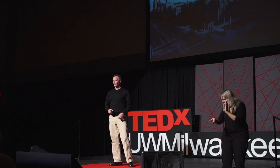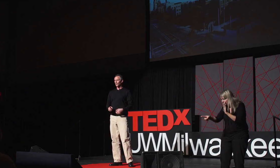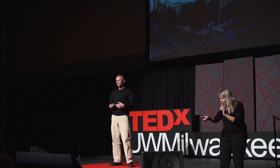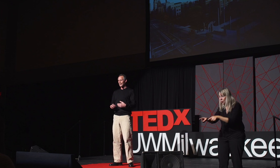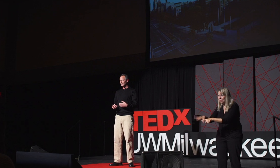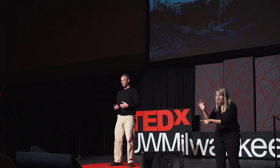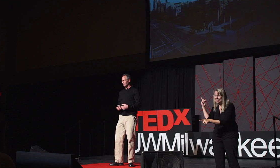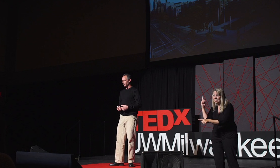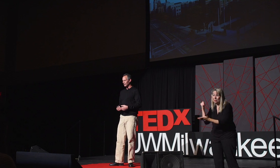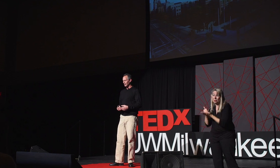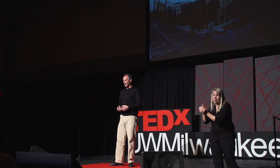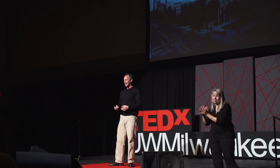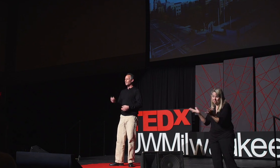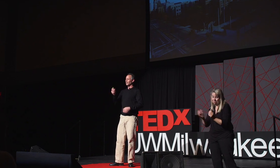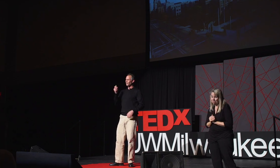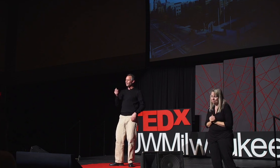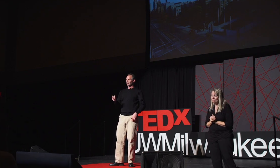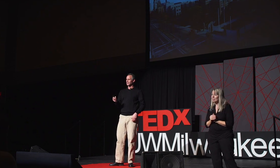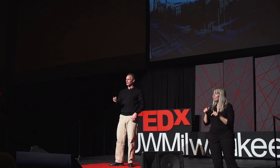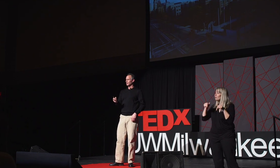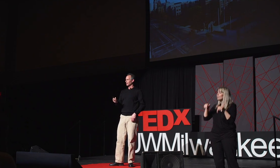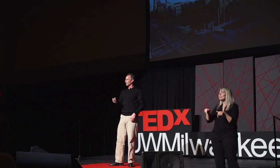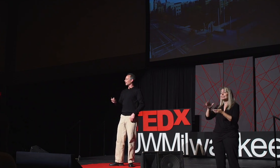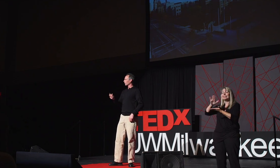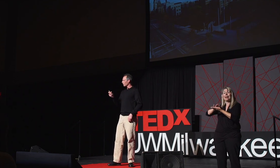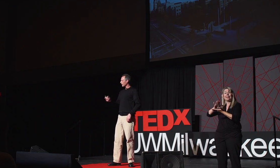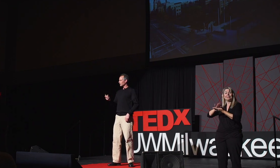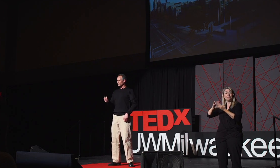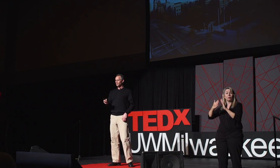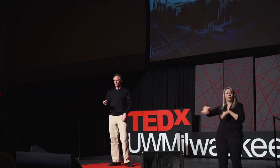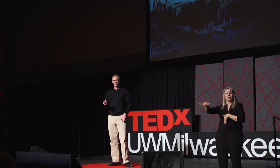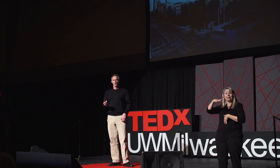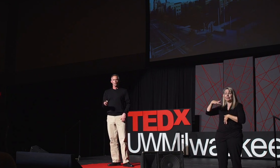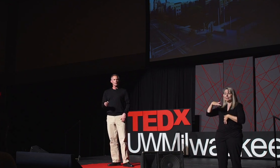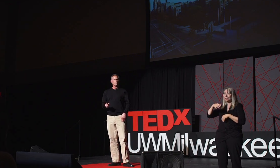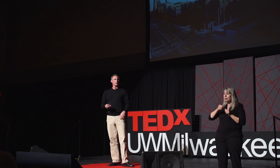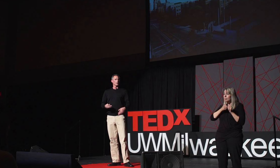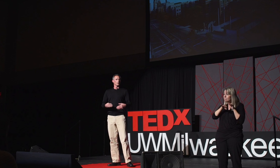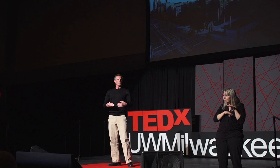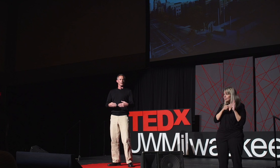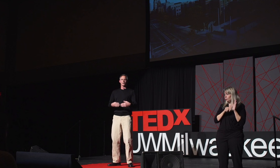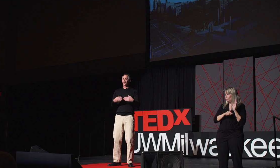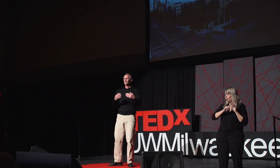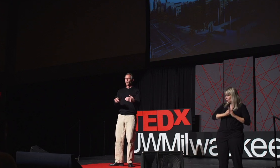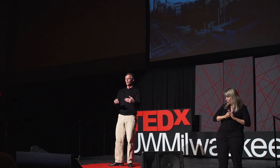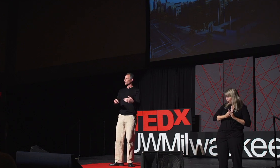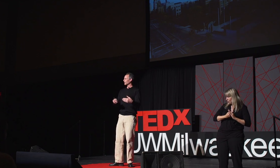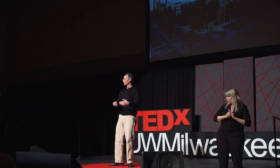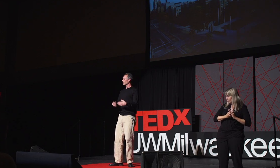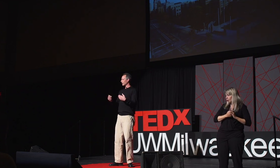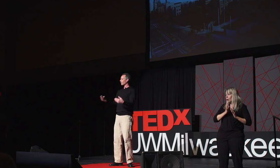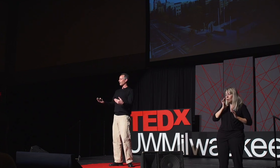For the larger academic community, I am convinced that through basic research, we will achieve